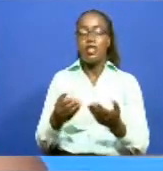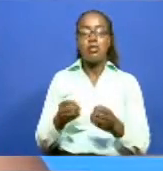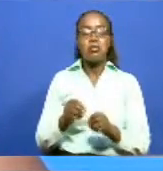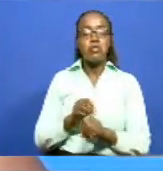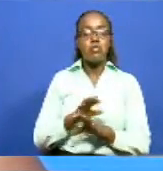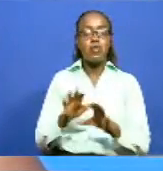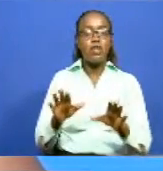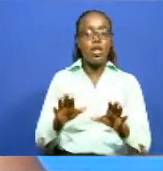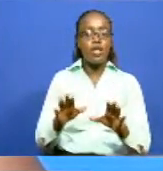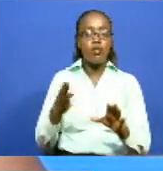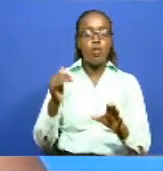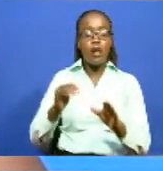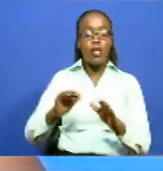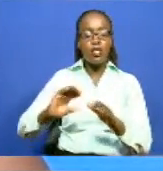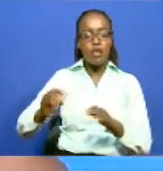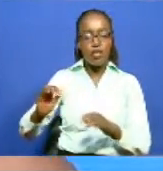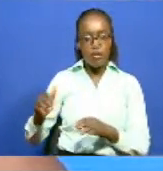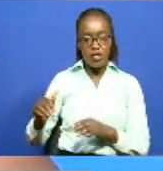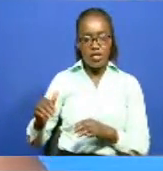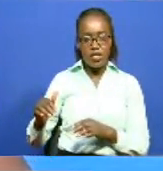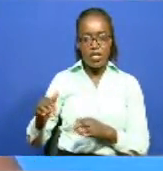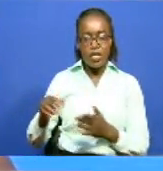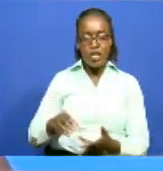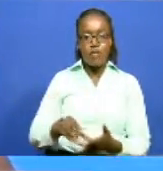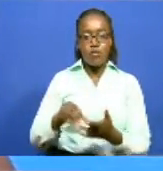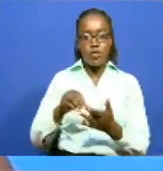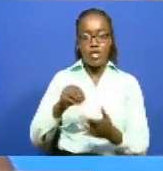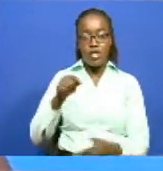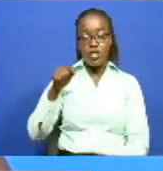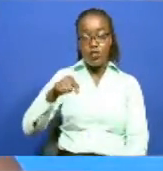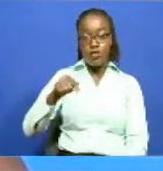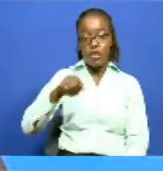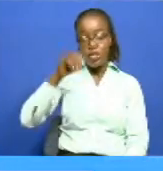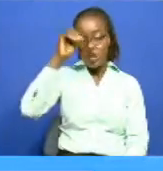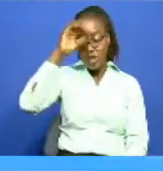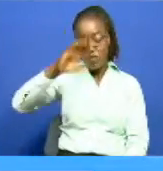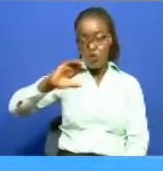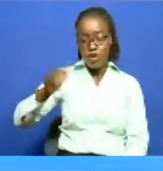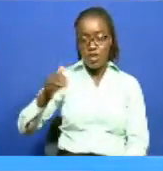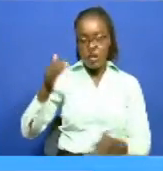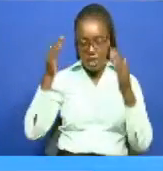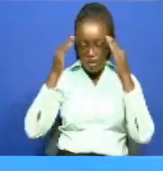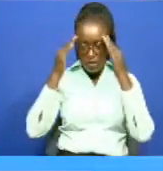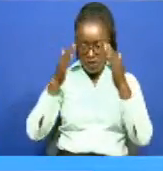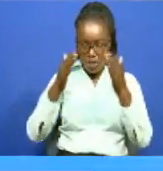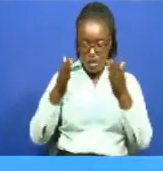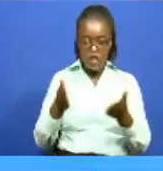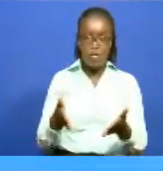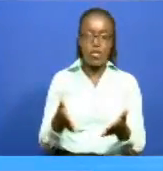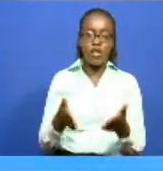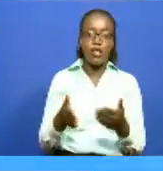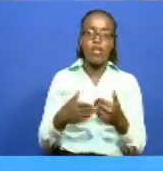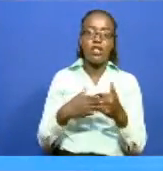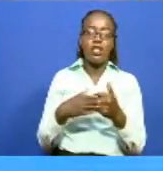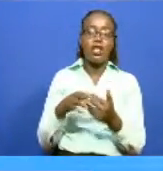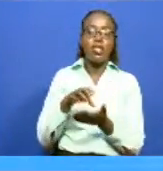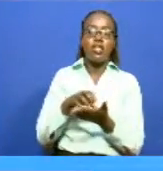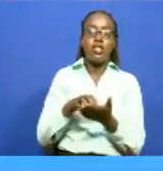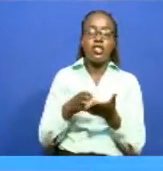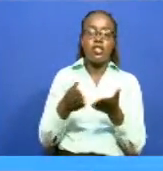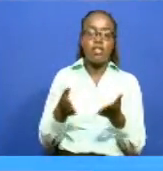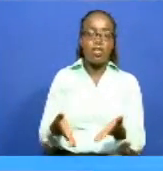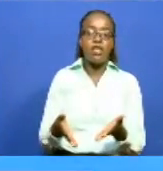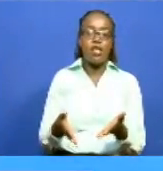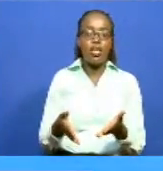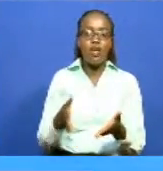disaggregation by county, and particularly because today we're in Kiambu County, I'll focus on that. Of the 9 cases in Kiambu, we